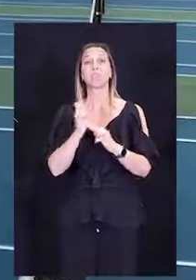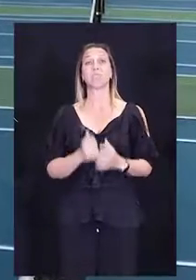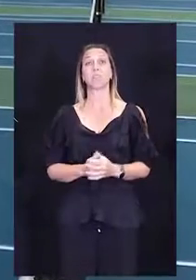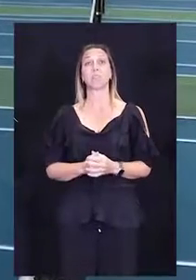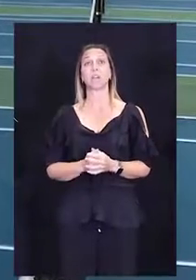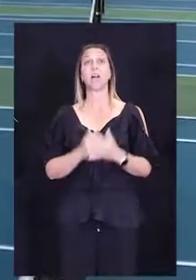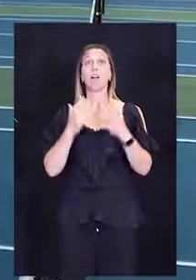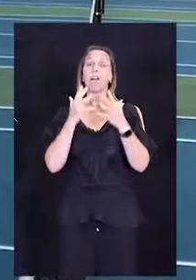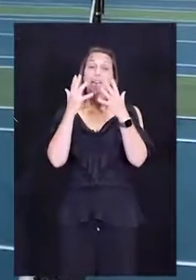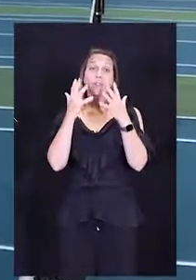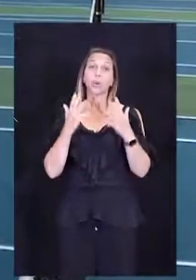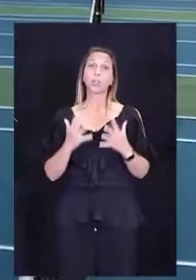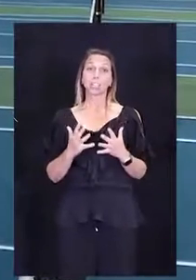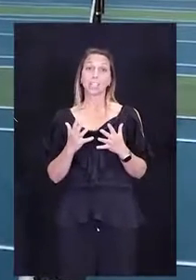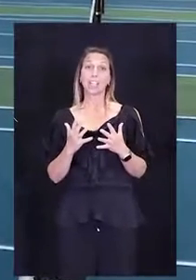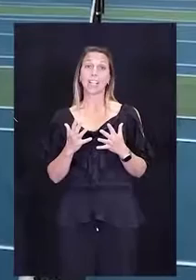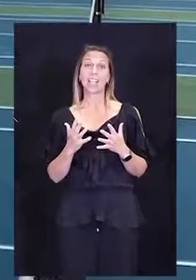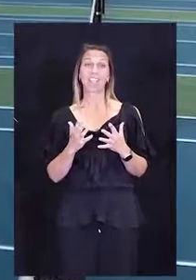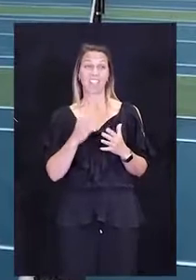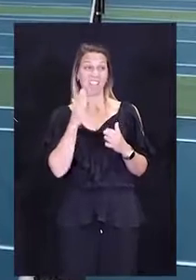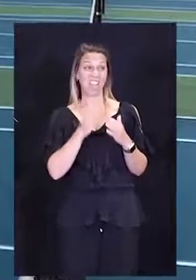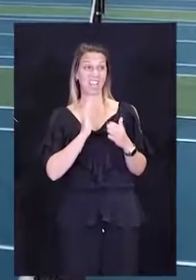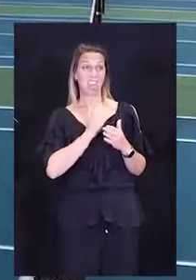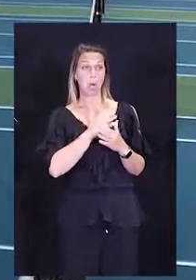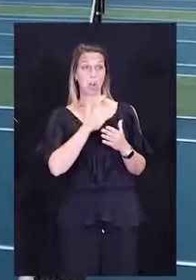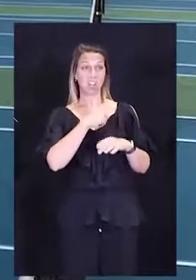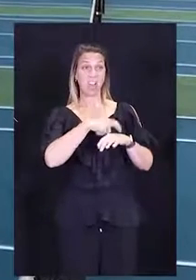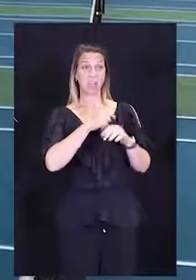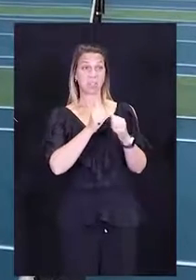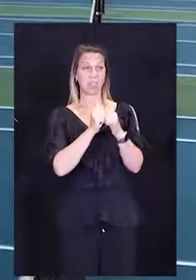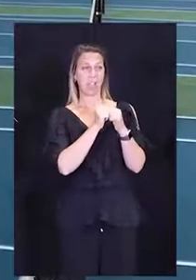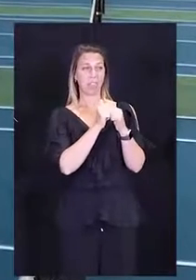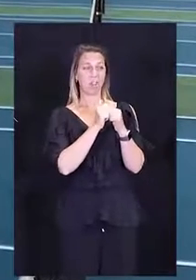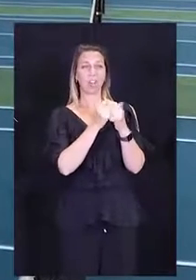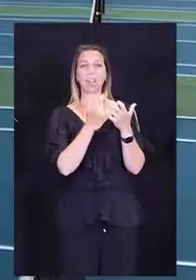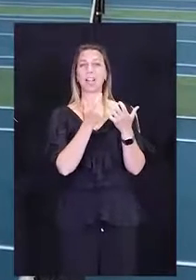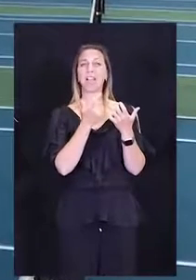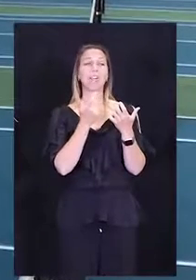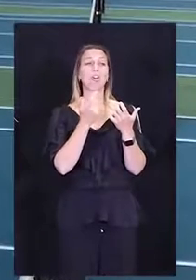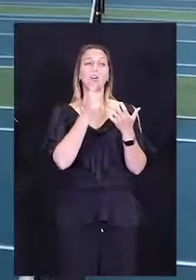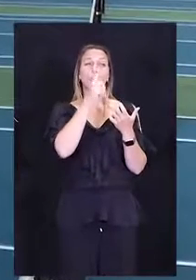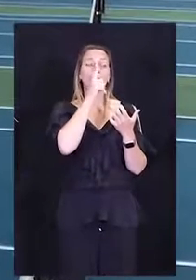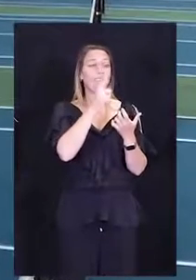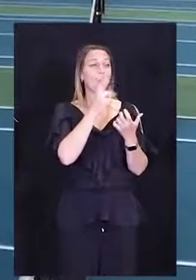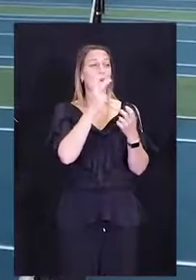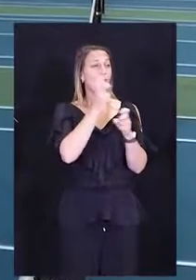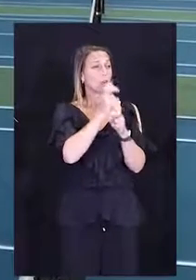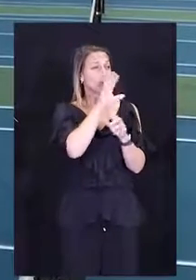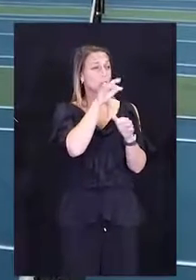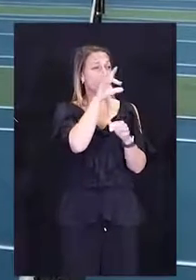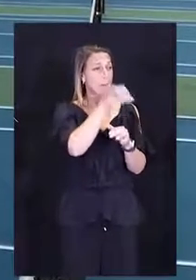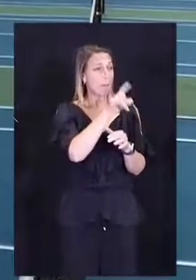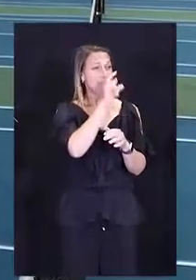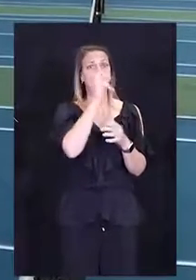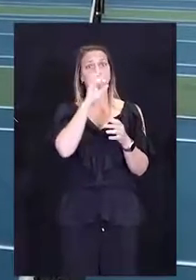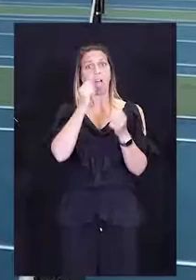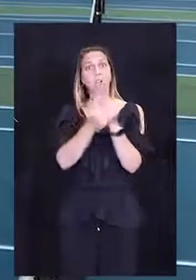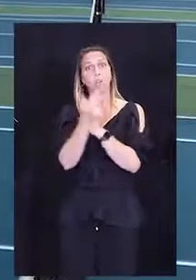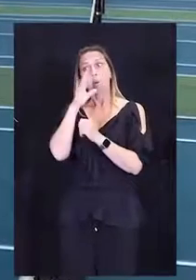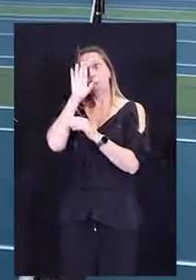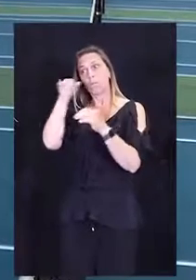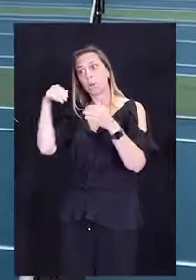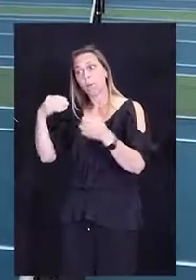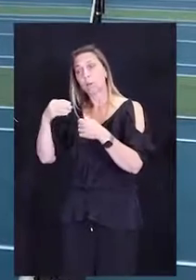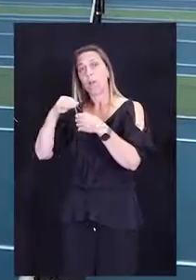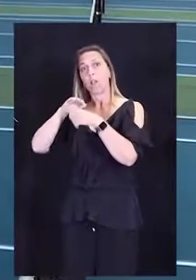Now, unfortunately, in many ways, the end of our time together in high school has been overshadowed by the COVID-19 pandemic. While our